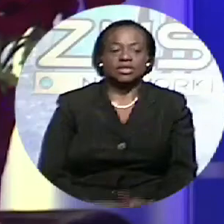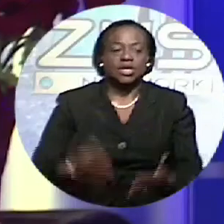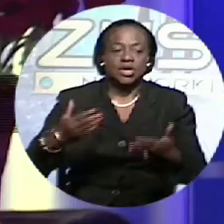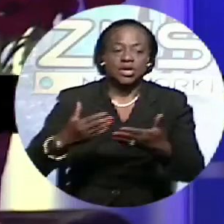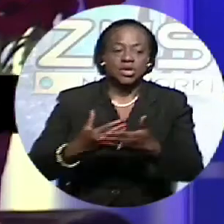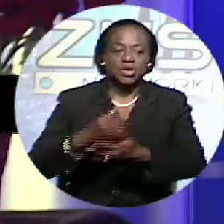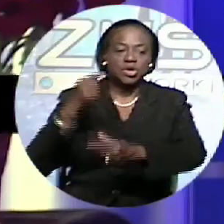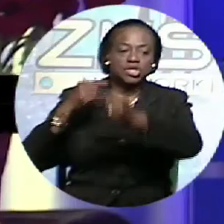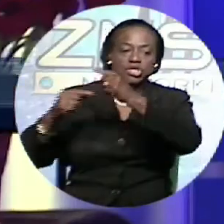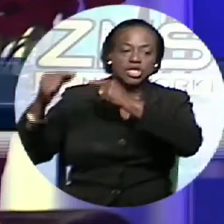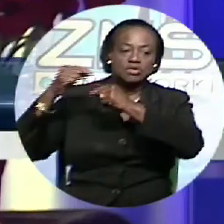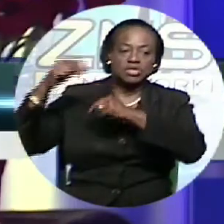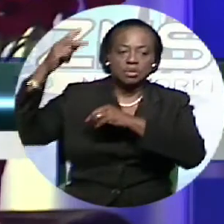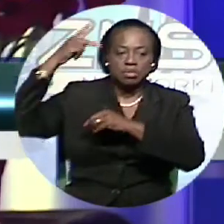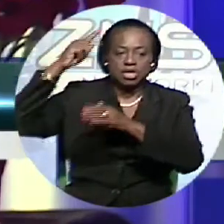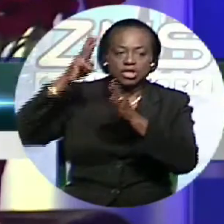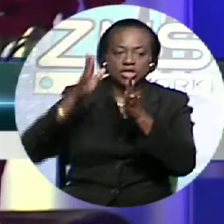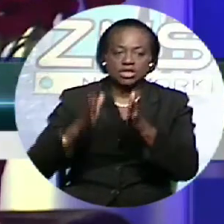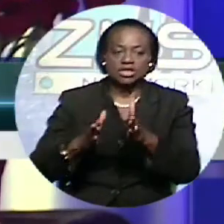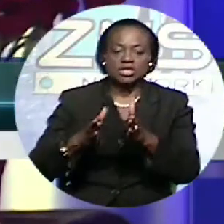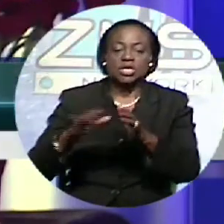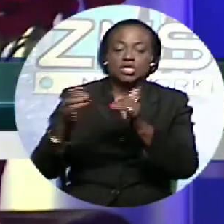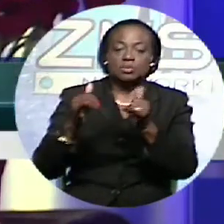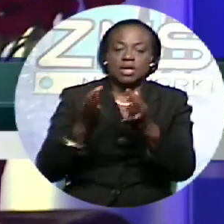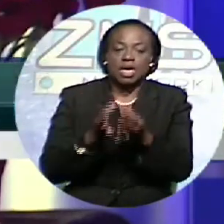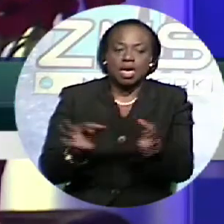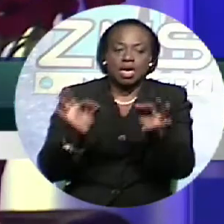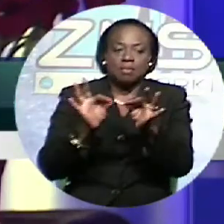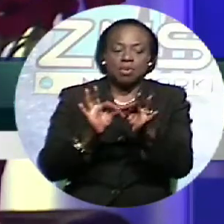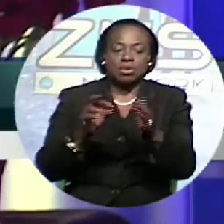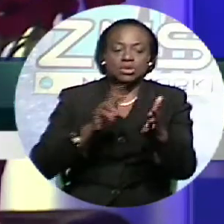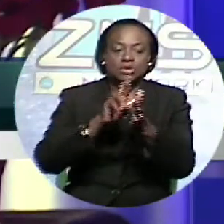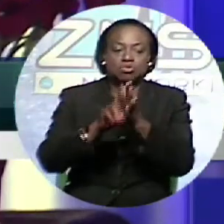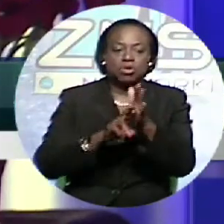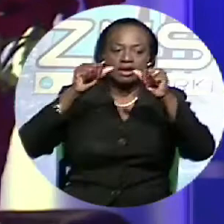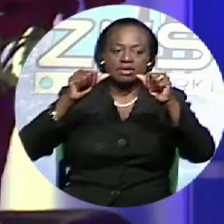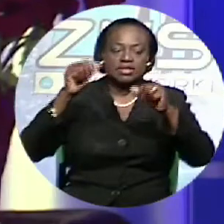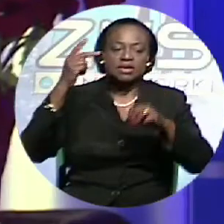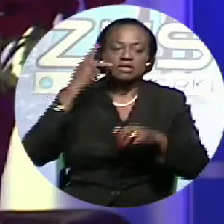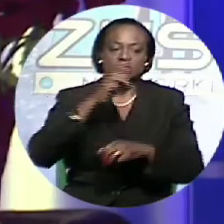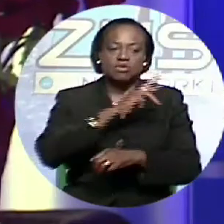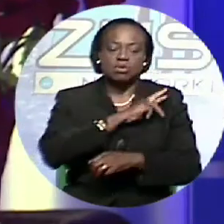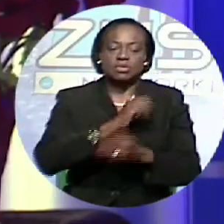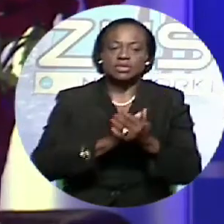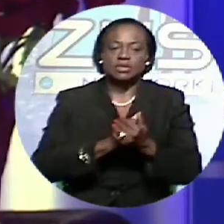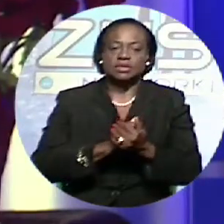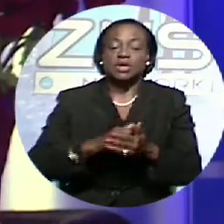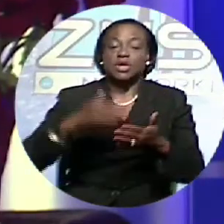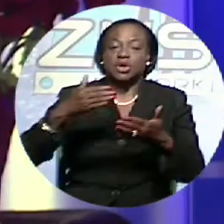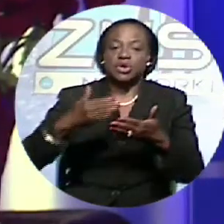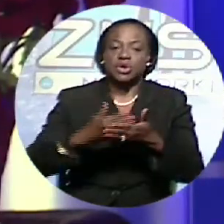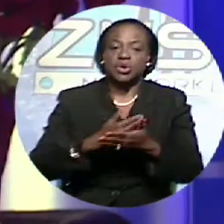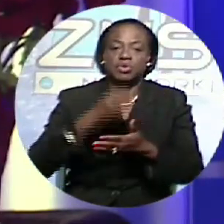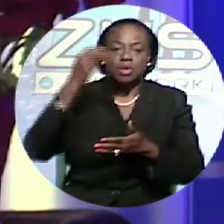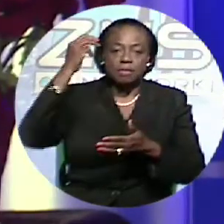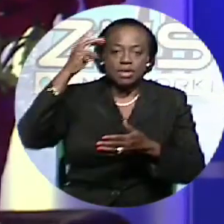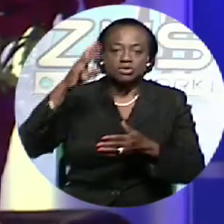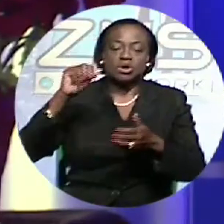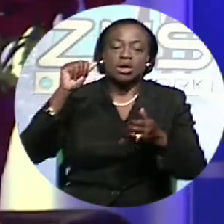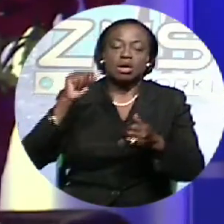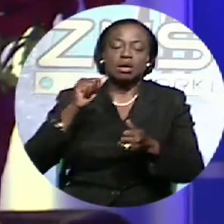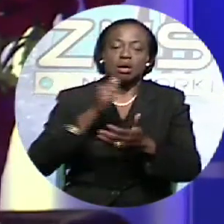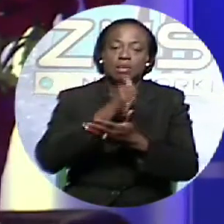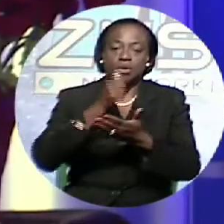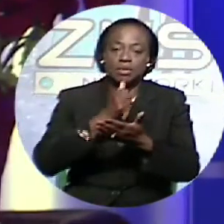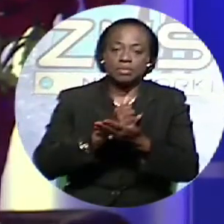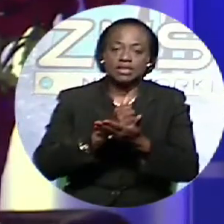New generation politicians to play prominent roles as new ministerial appointments are announced. The new ministerial appointments feature young